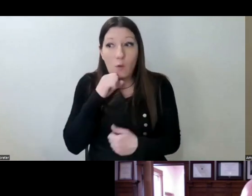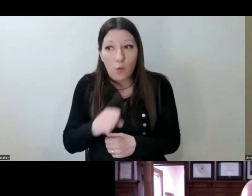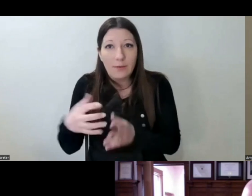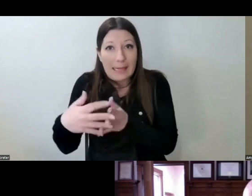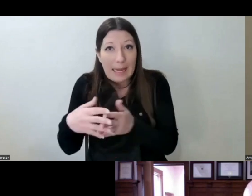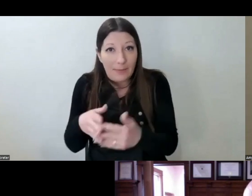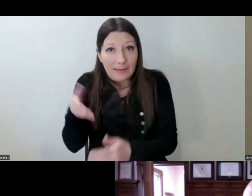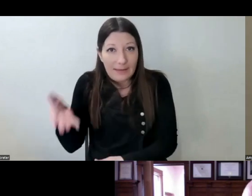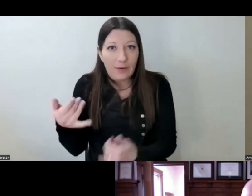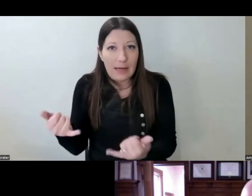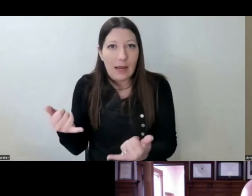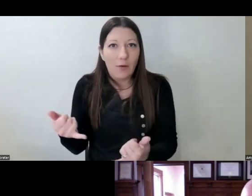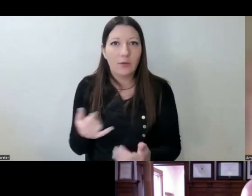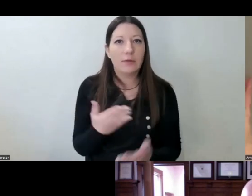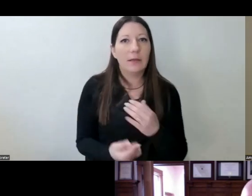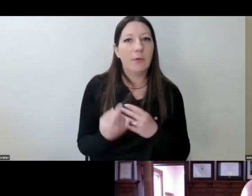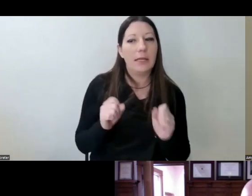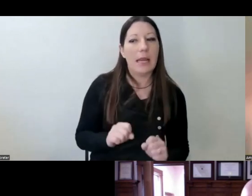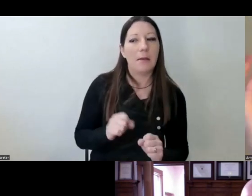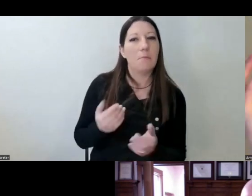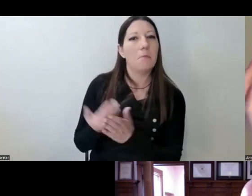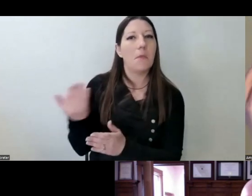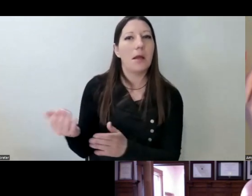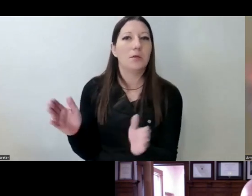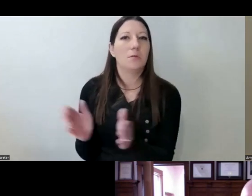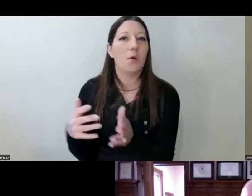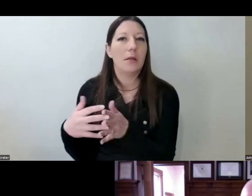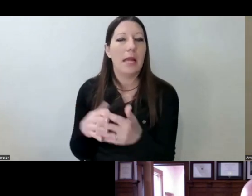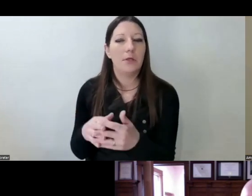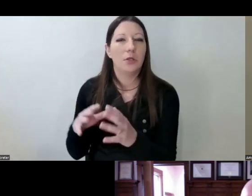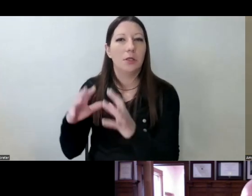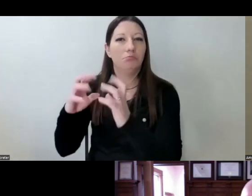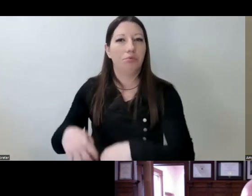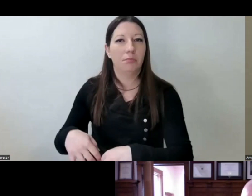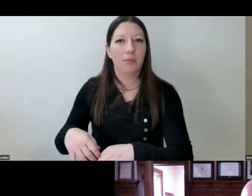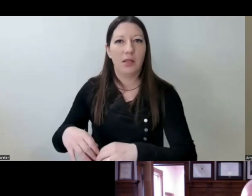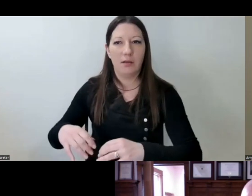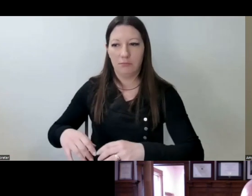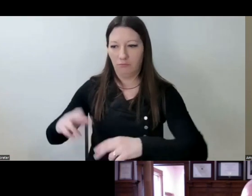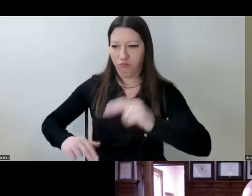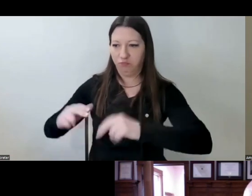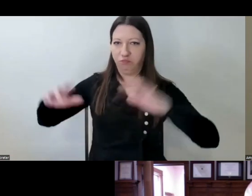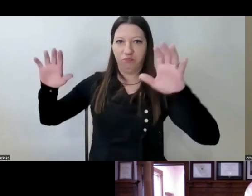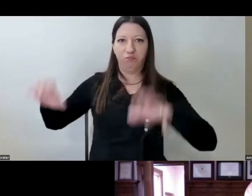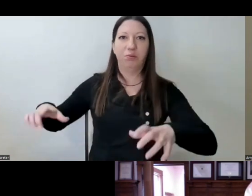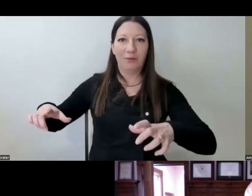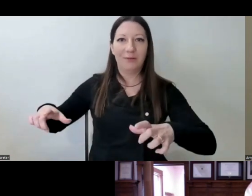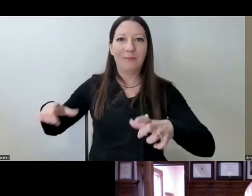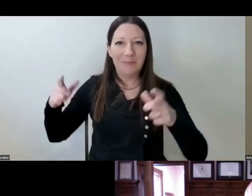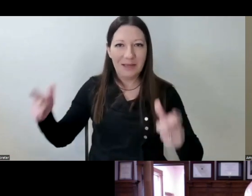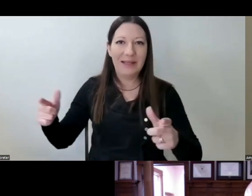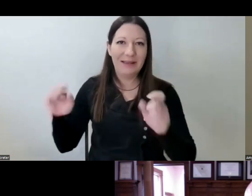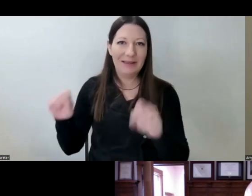lake. And there's, for instance, people that are helicoptering in and out on the weekends as opposed to driving there. So there are a lot of different factors that